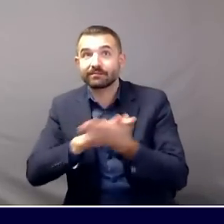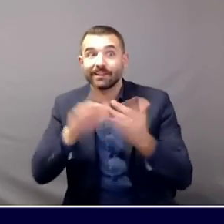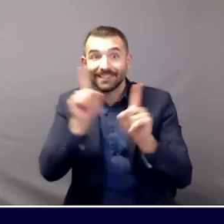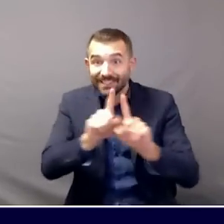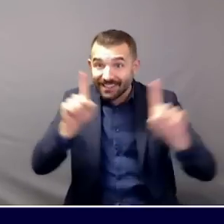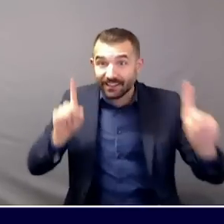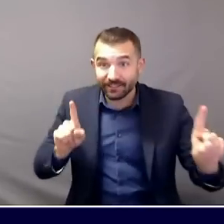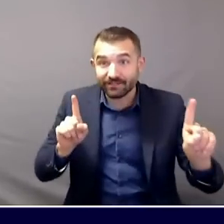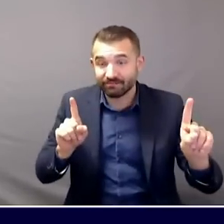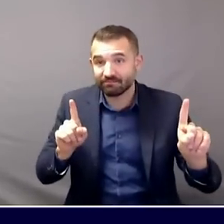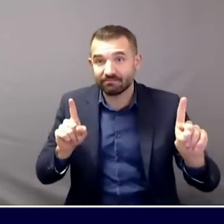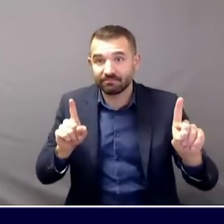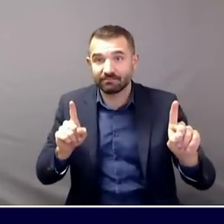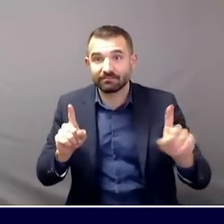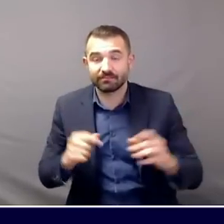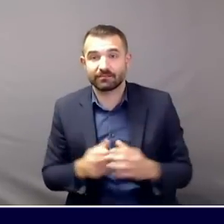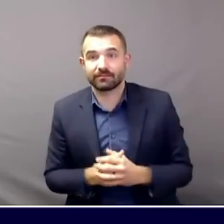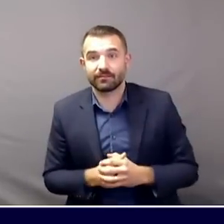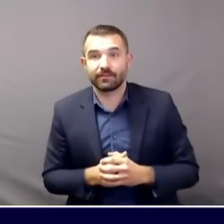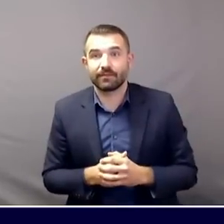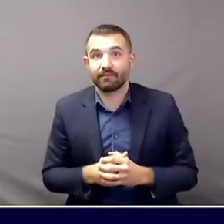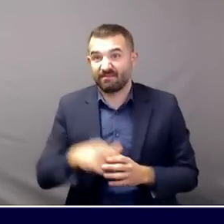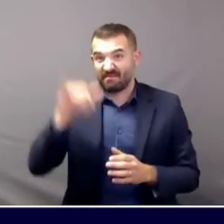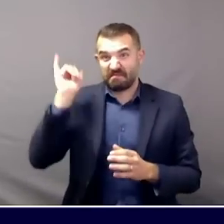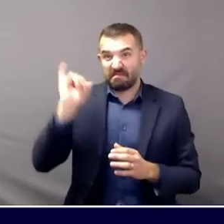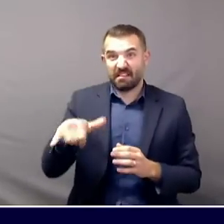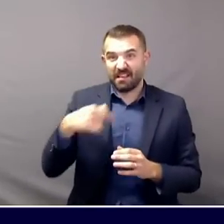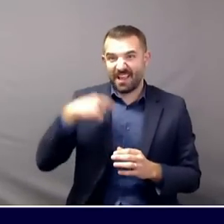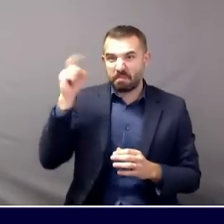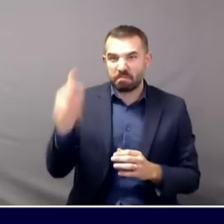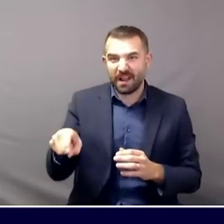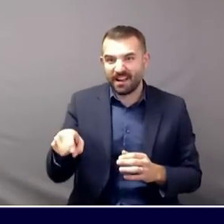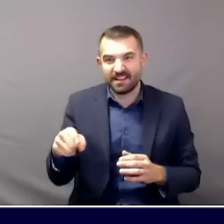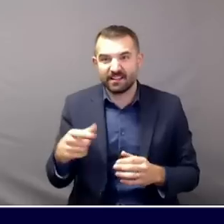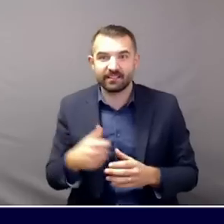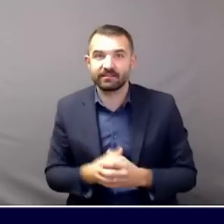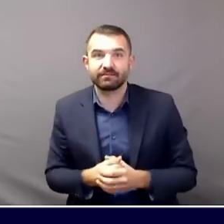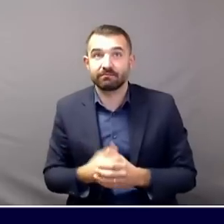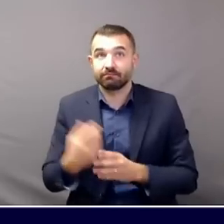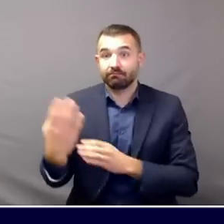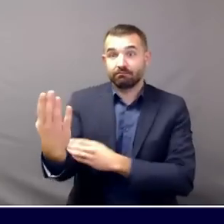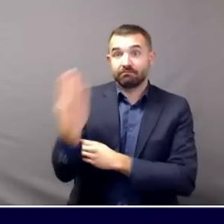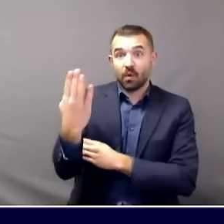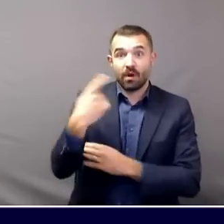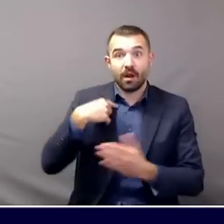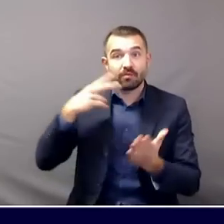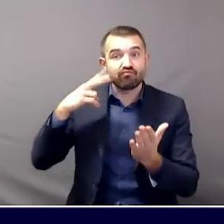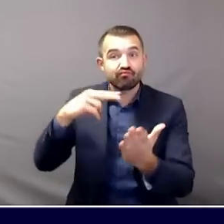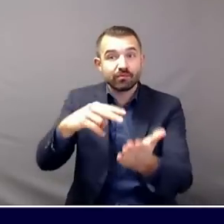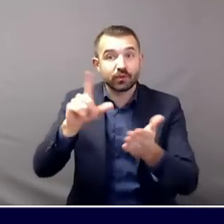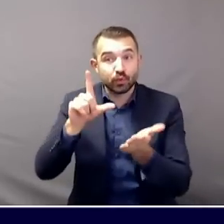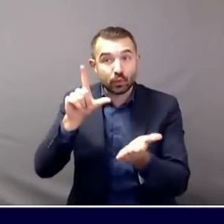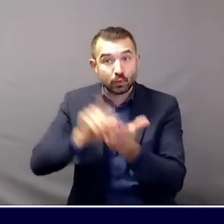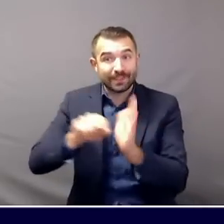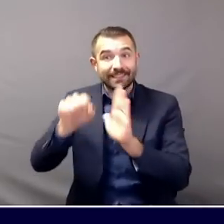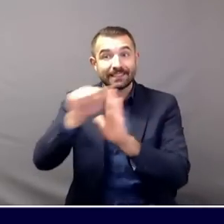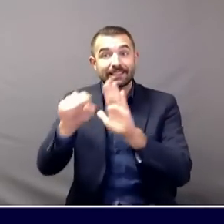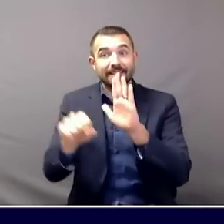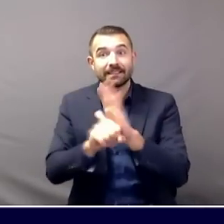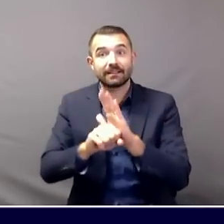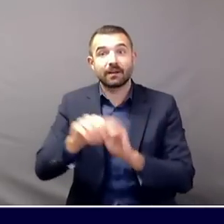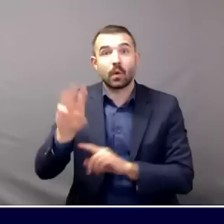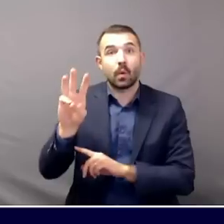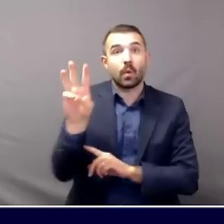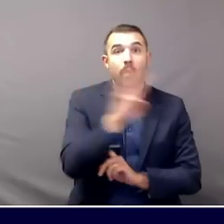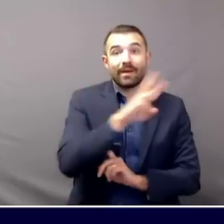risk of COVID-19. I was reading the paper this morning. West Virginia's coronavirus task force coordinator